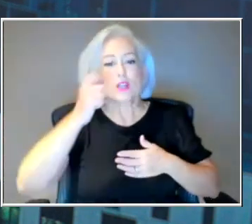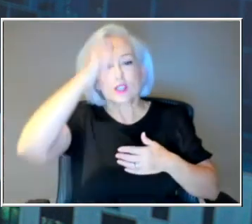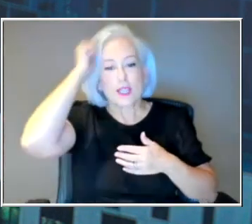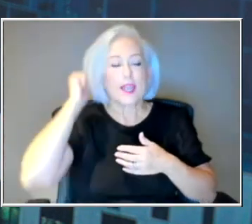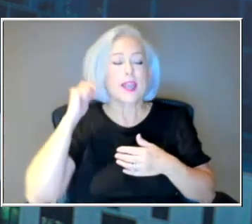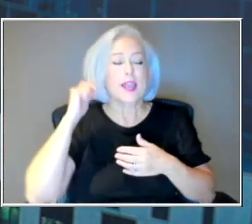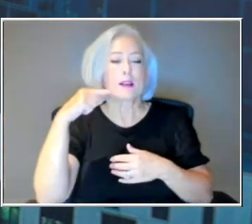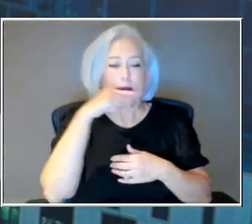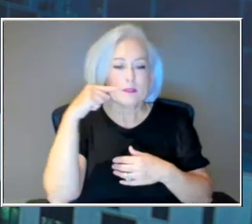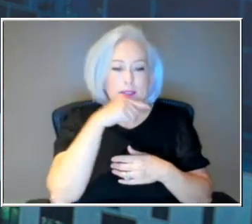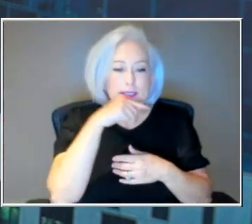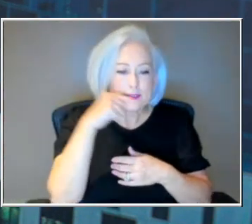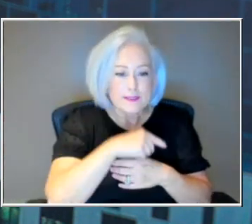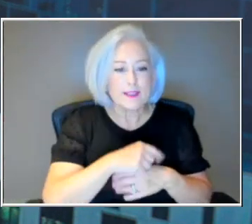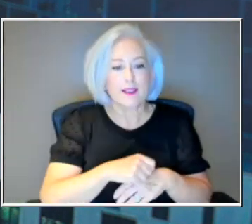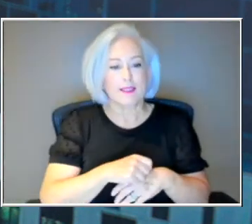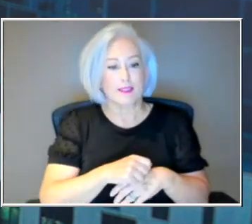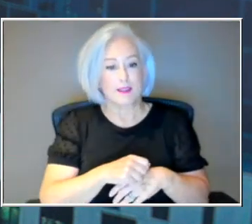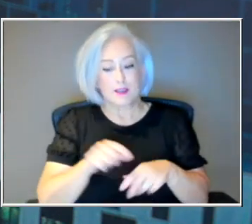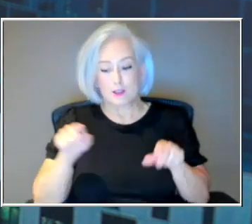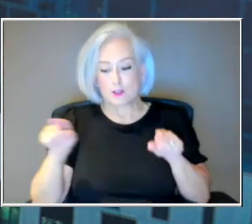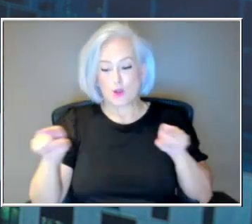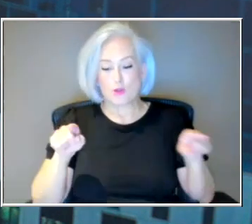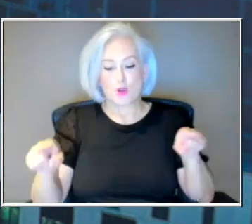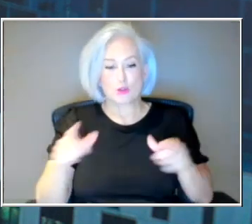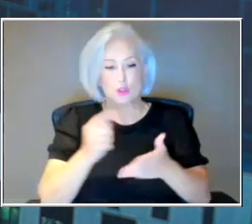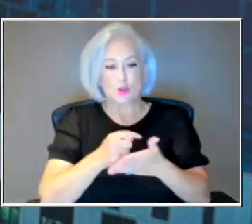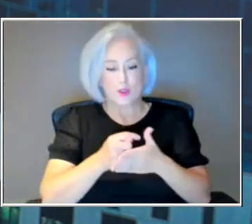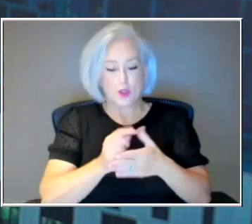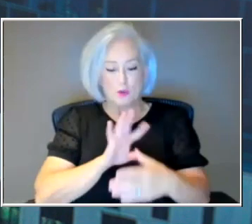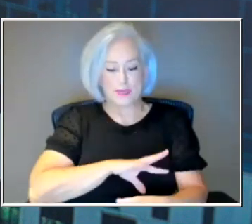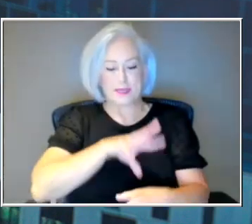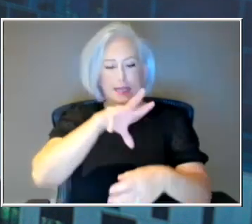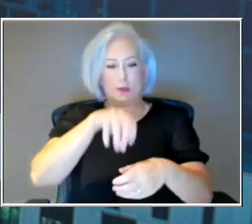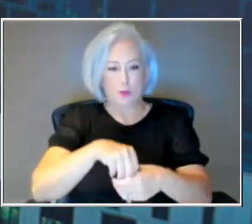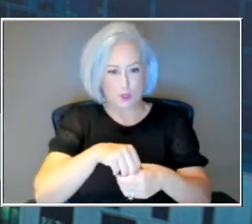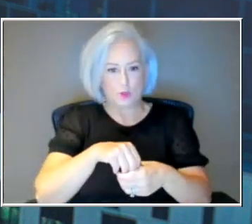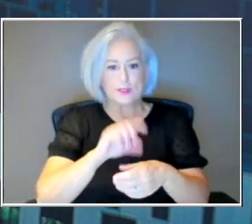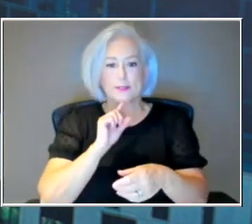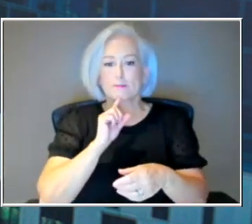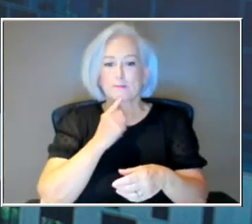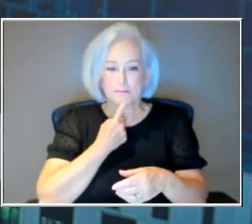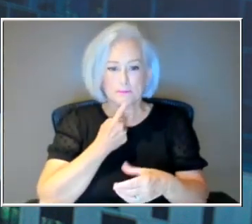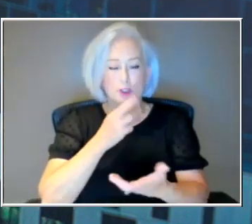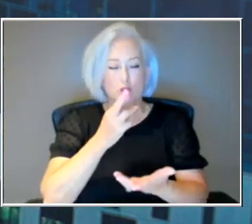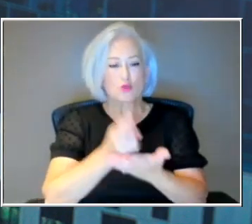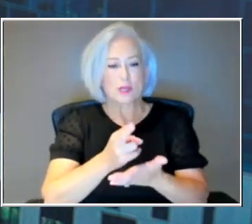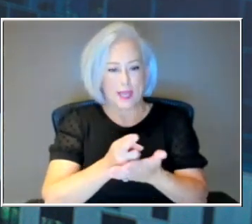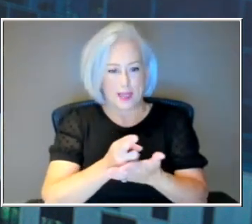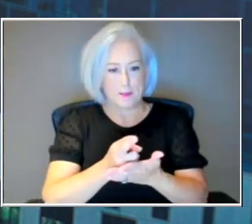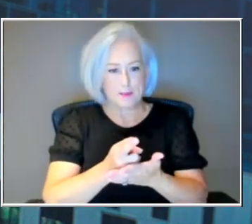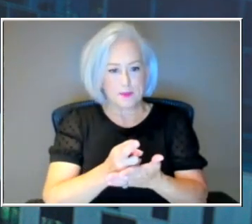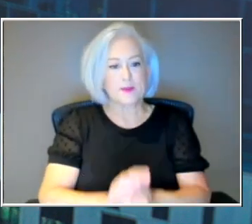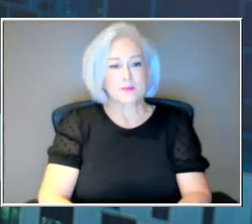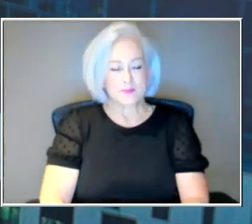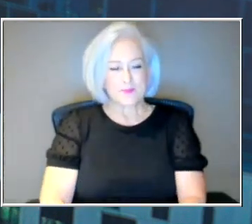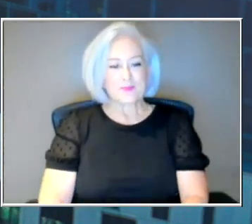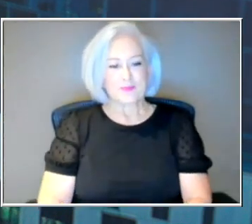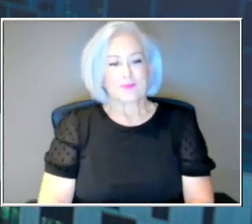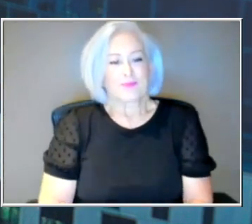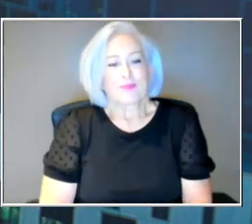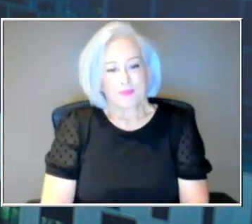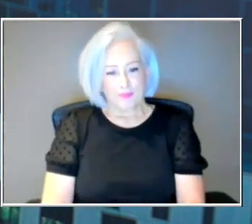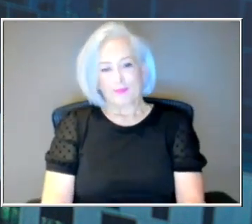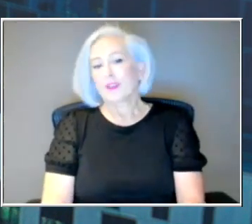therapy disciplines are very prominently involved in our acute rehab and outpatient rehab settings, in addition to, of course, speech language